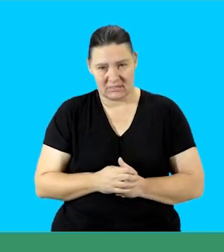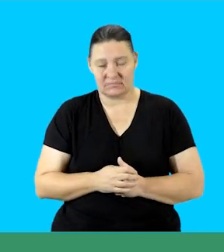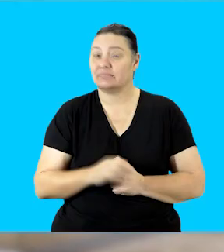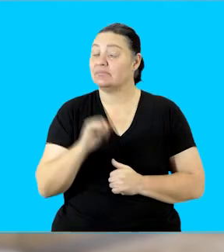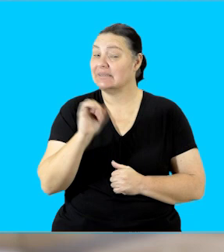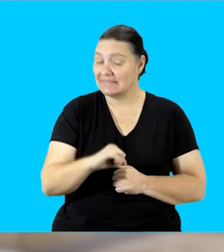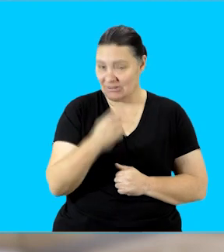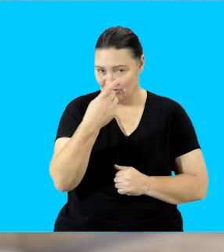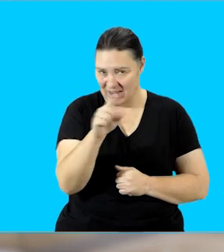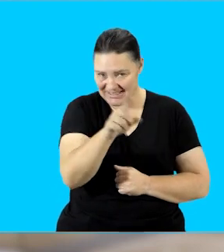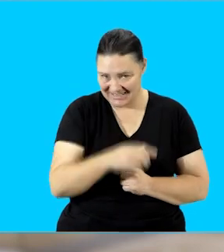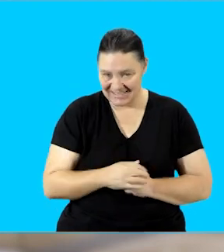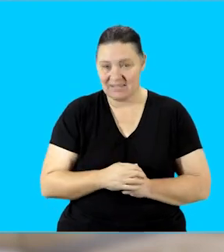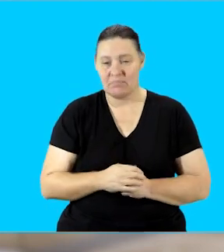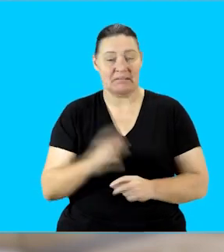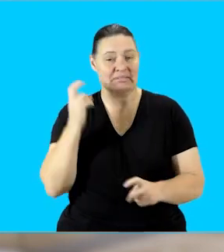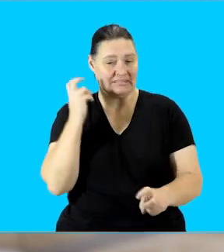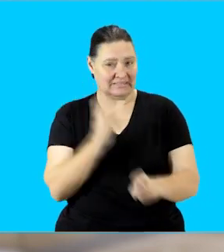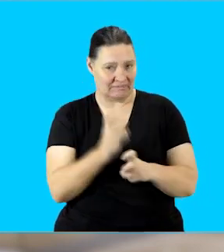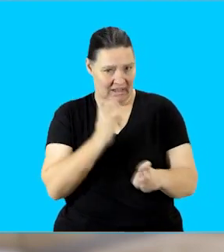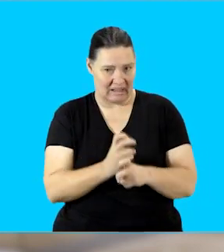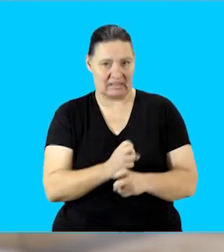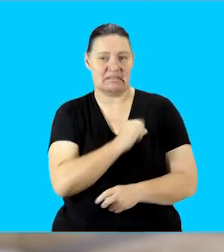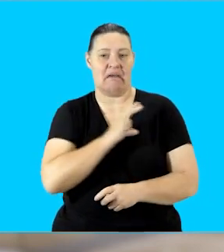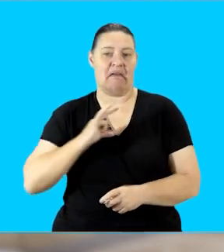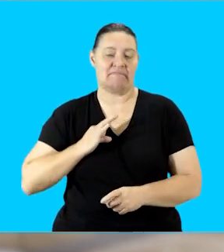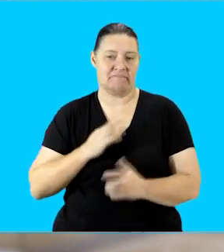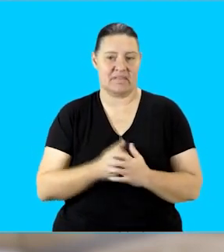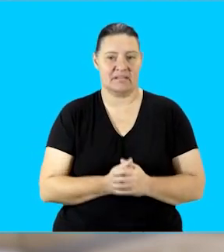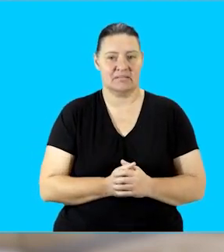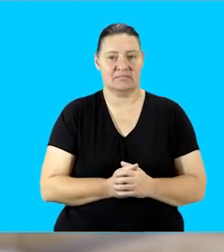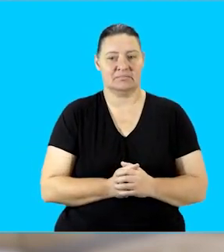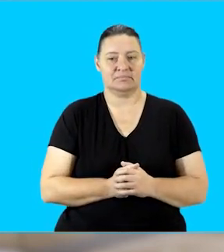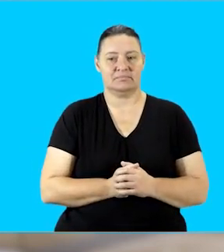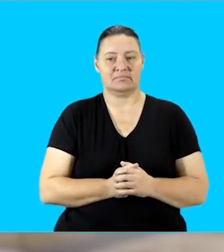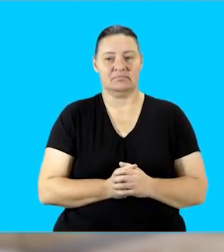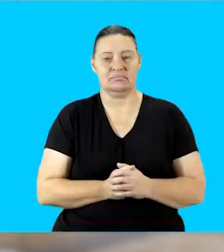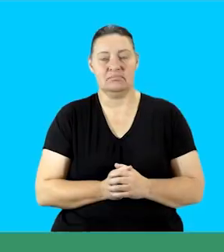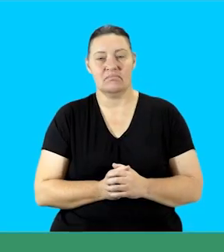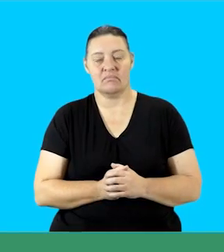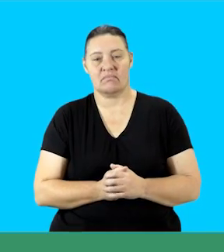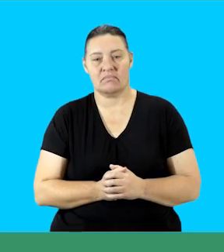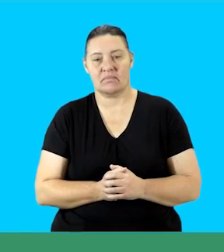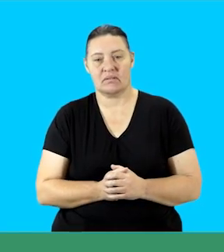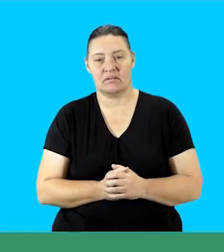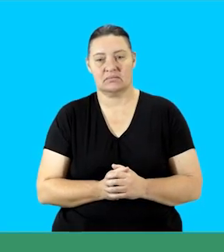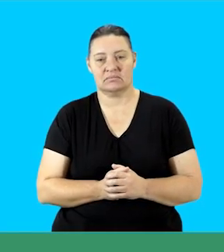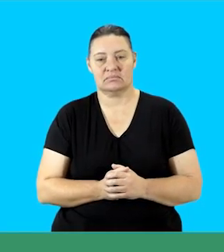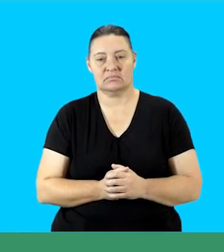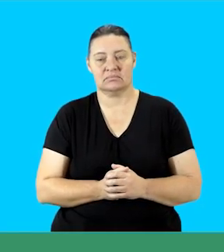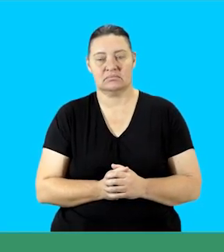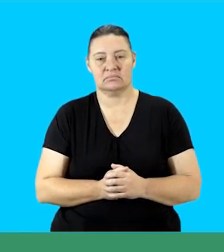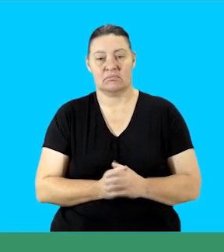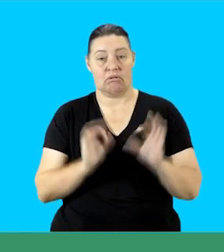statement? Yes, you are right. It's difficult employee. So the correct answer